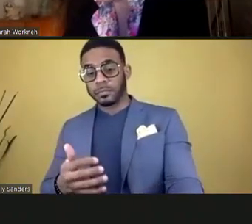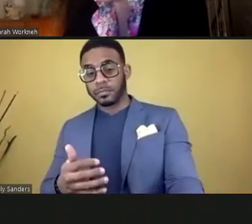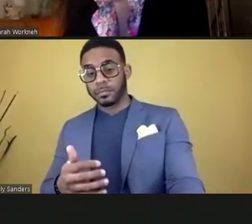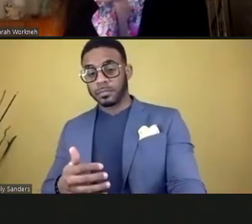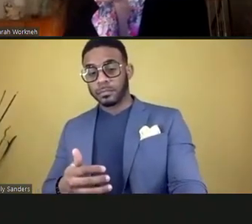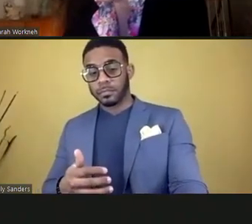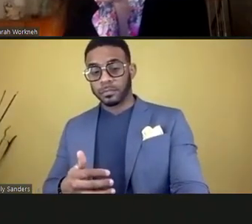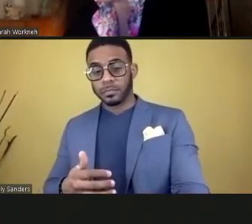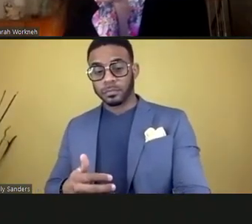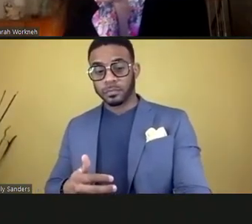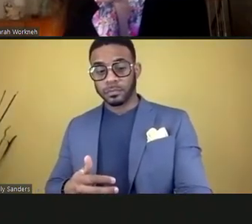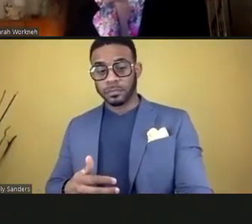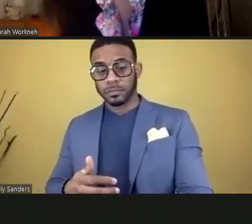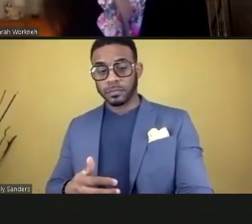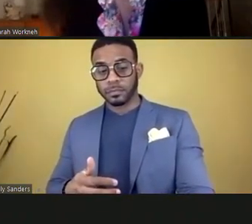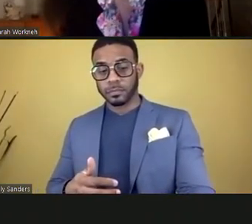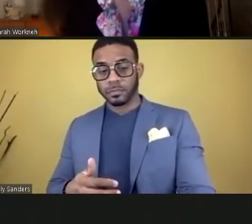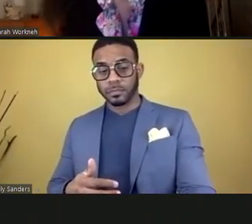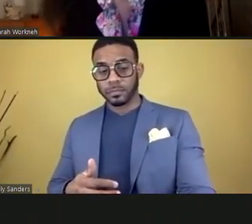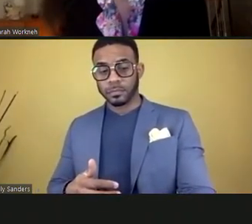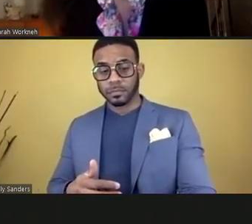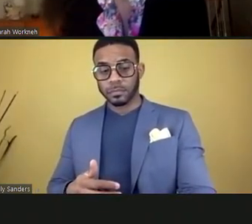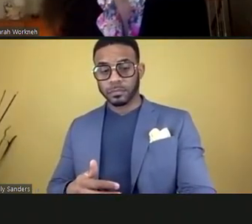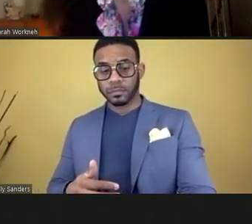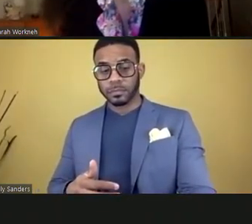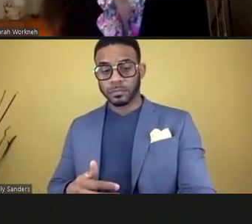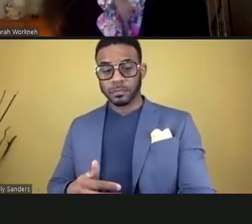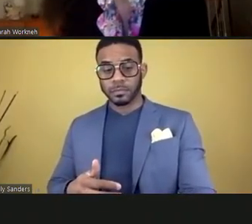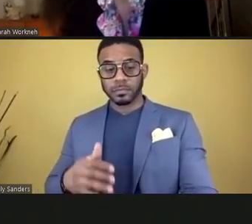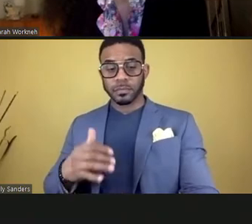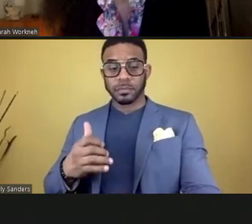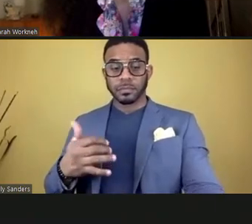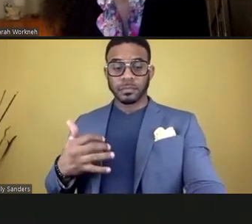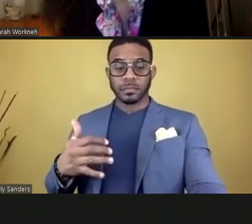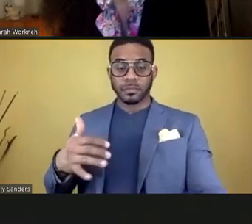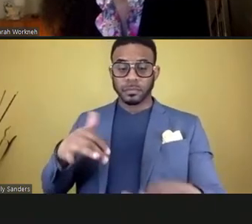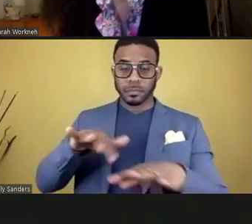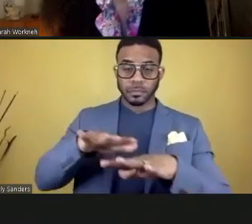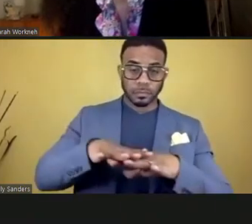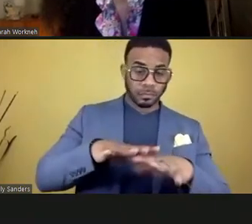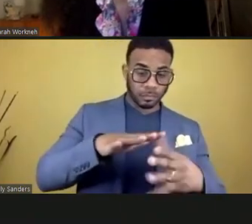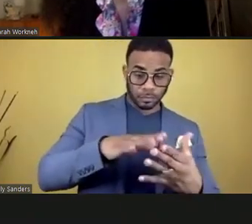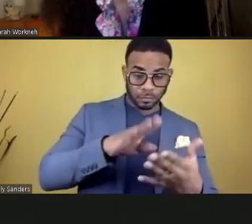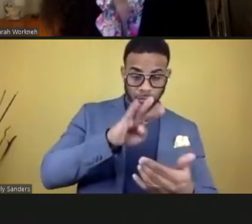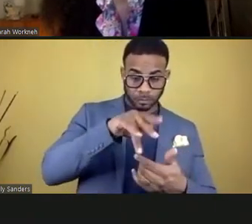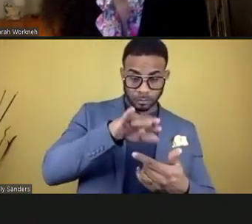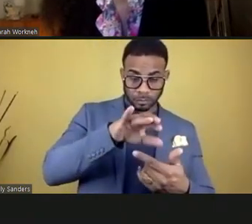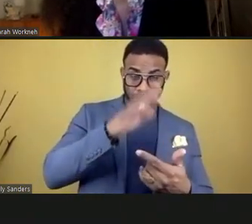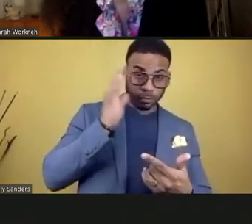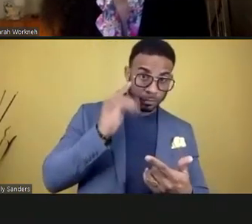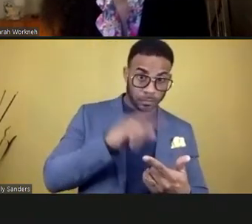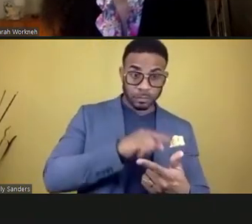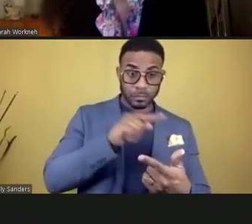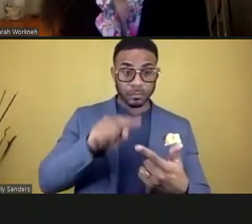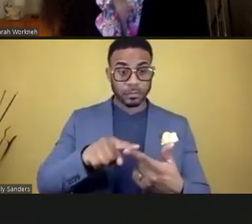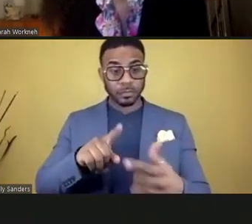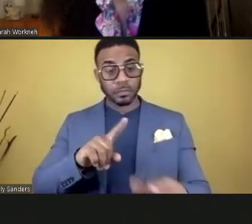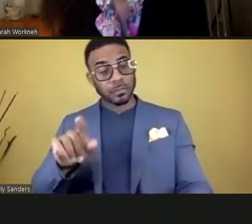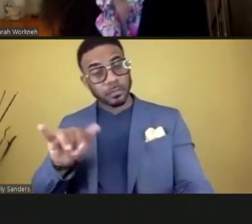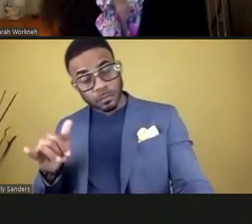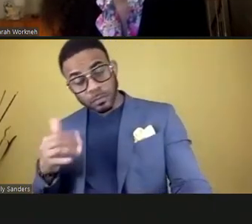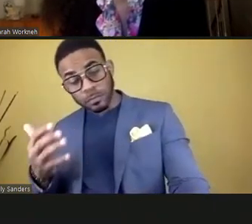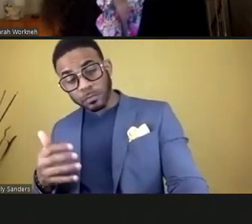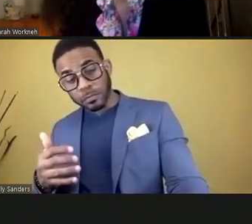you know, the intersection of both having a BIPOC experience, but also